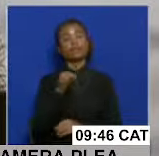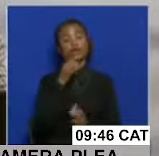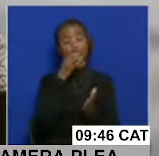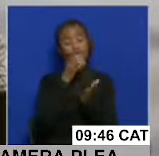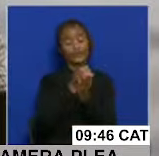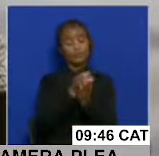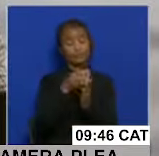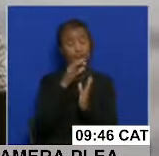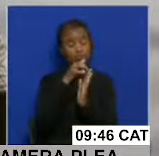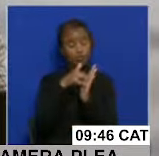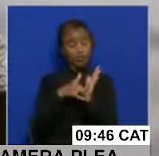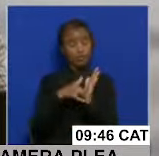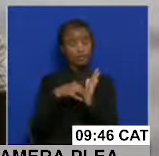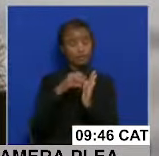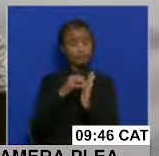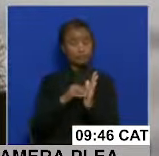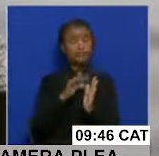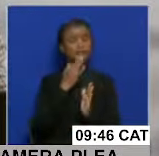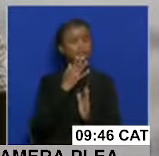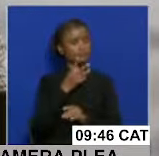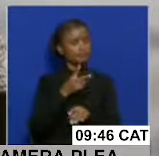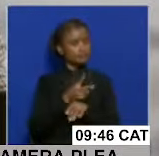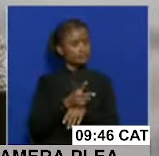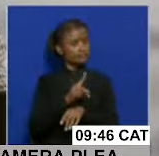Please repeat yourself, yes?